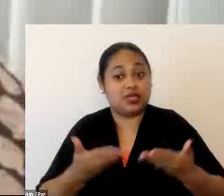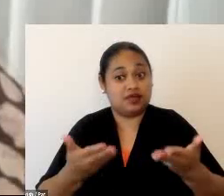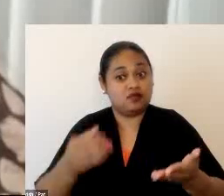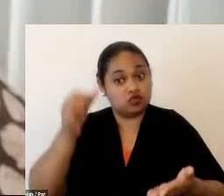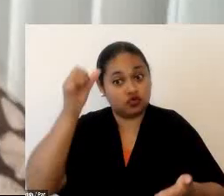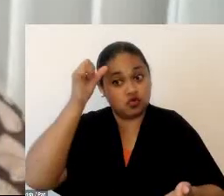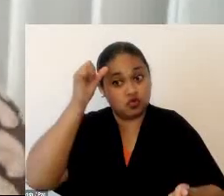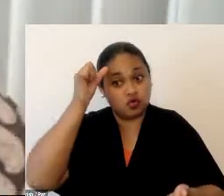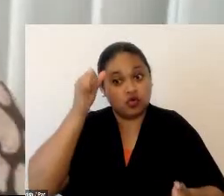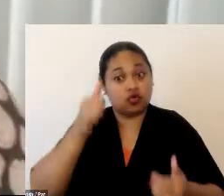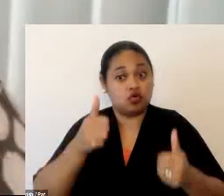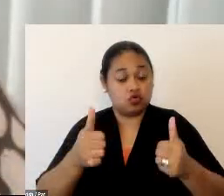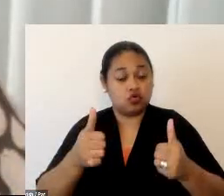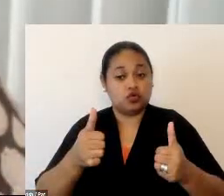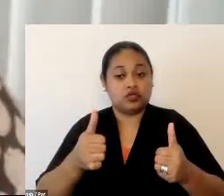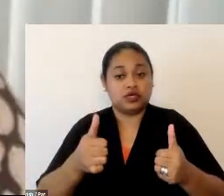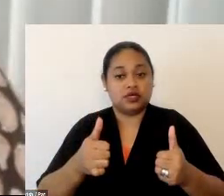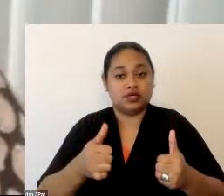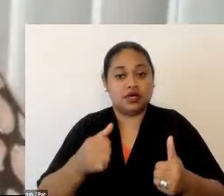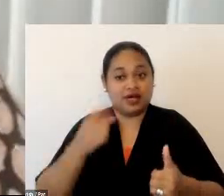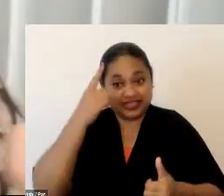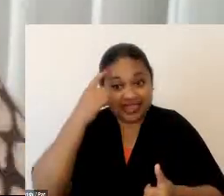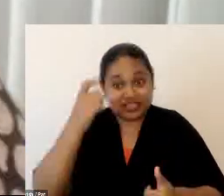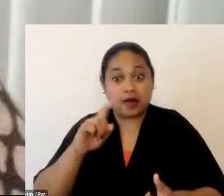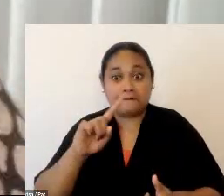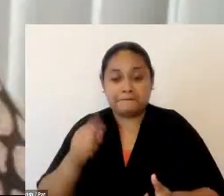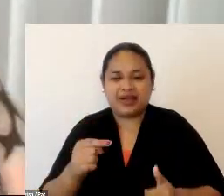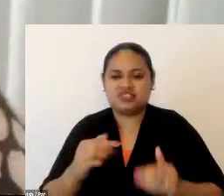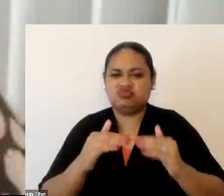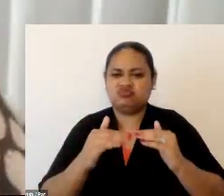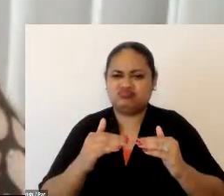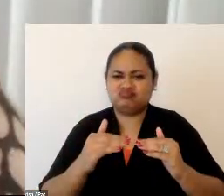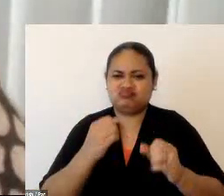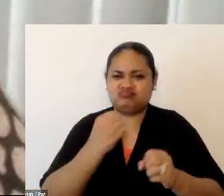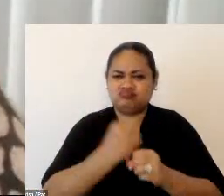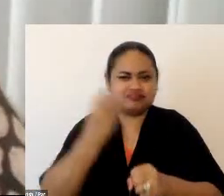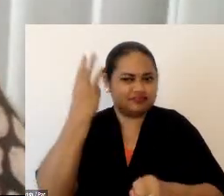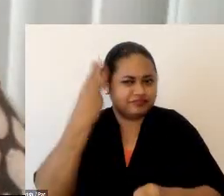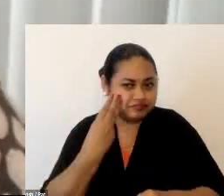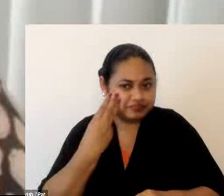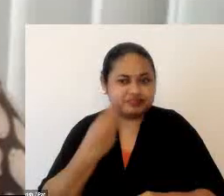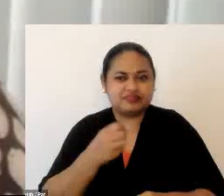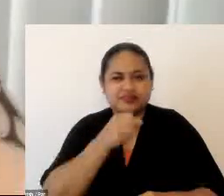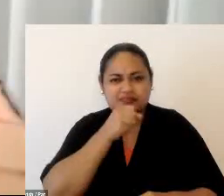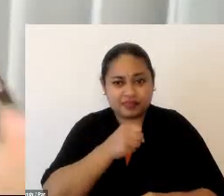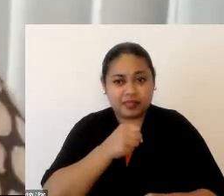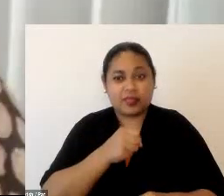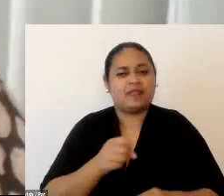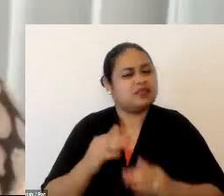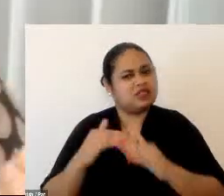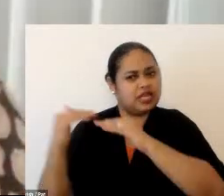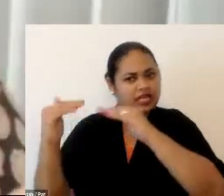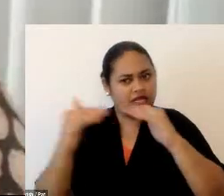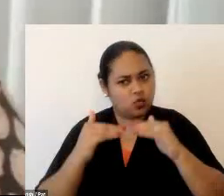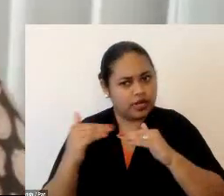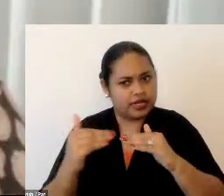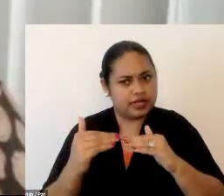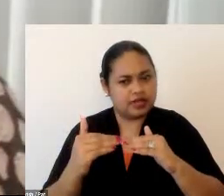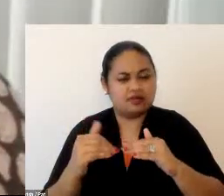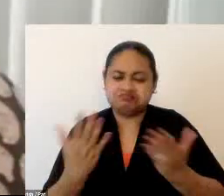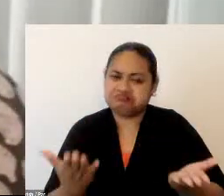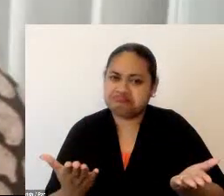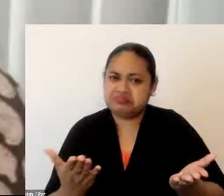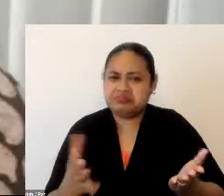good intentions, you know, to sort of gender neutral technology, you know, should impact everybody equally, I think they would fall short